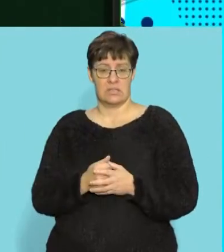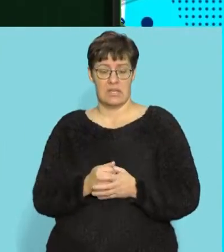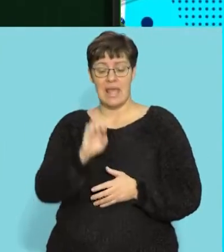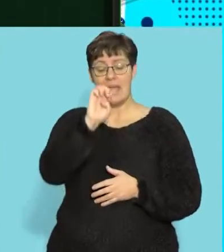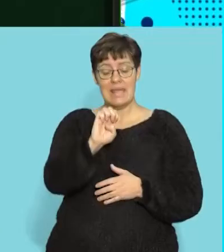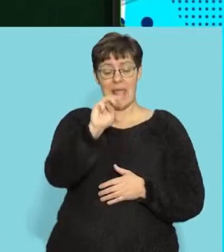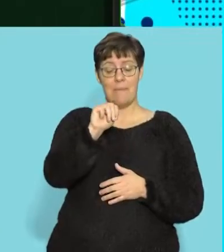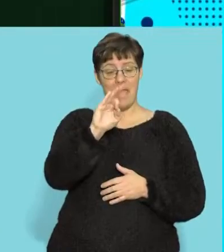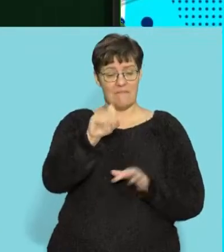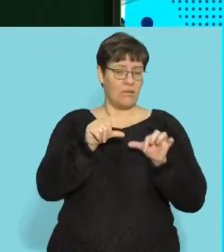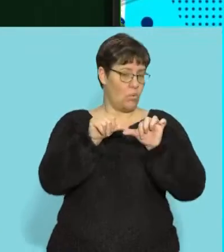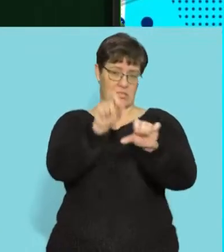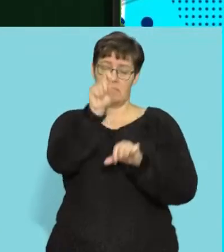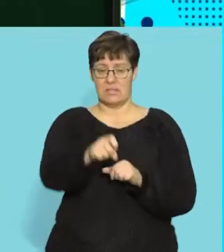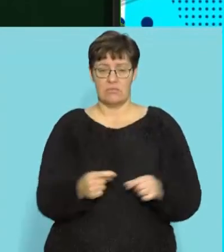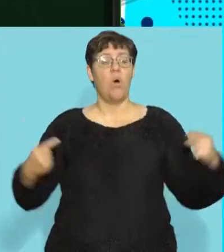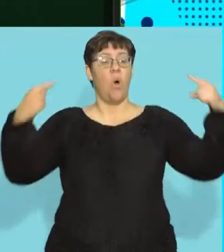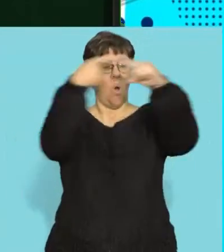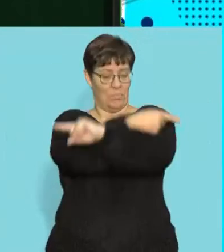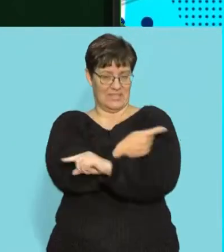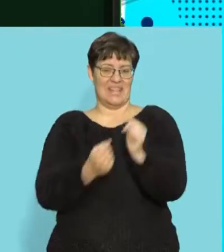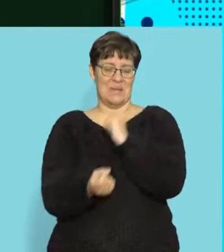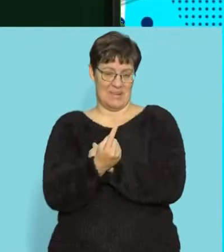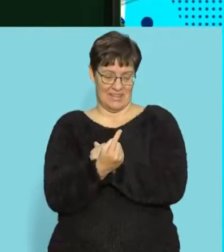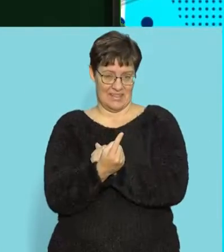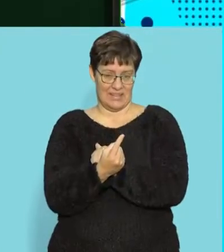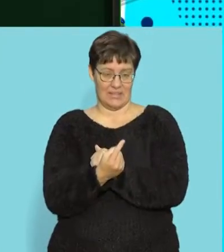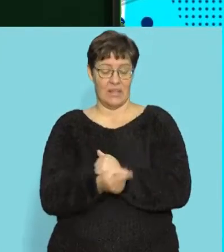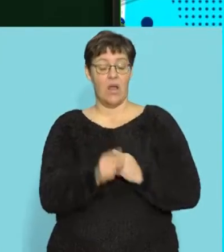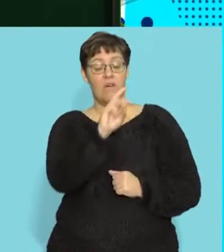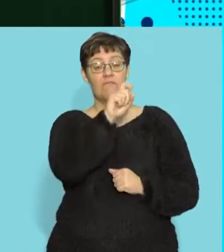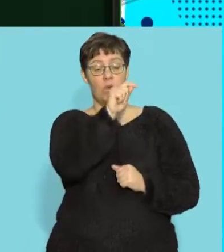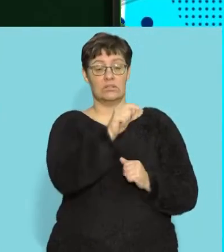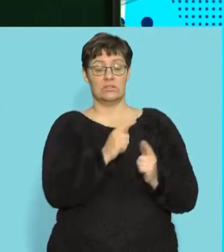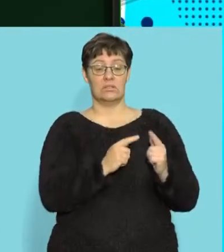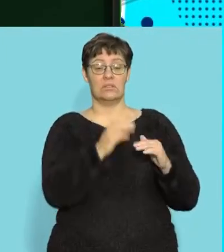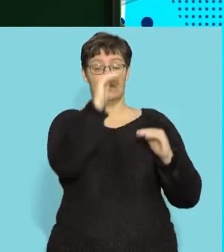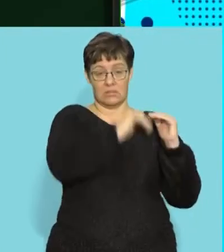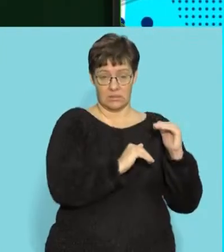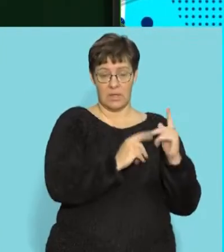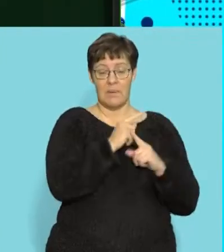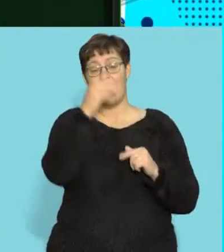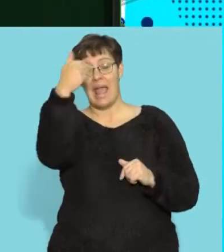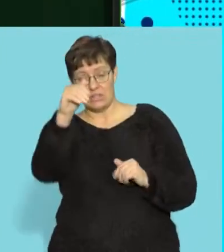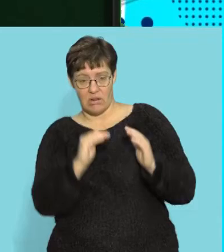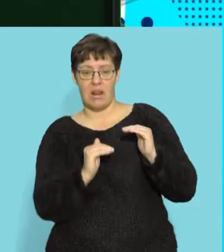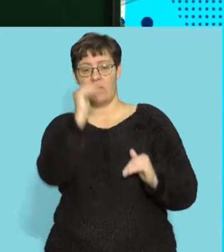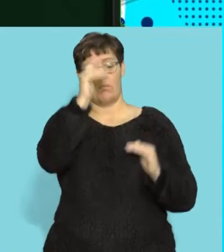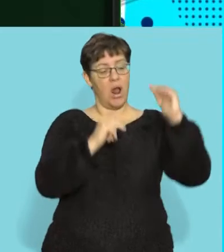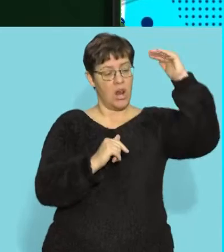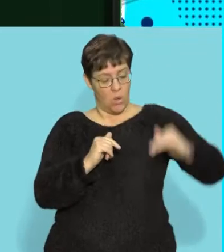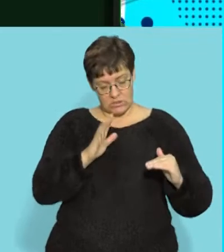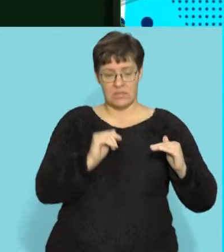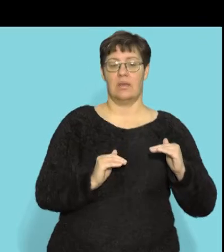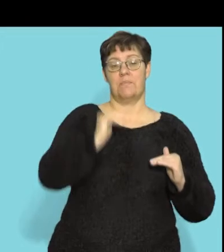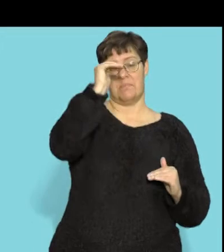or EMF must remain constant. So the opposite is true. If the lost volts decrease, V external must increase. Okay,